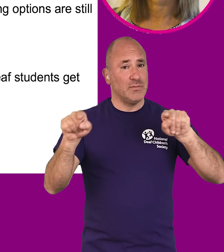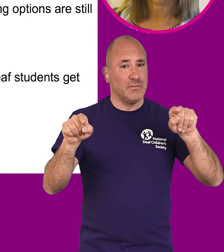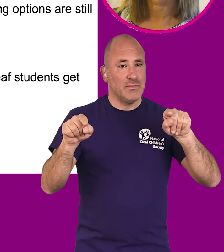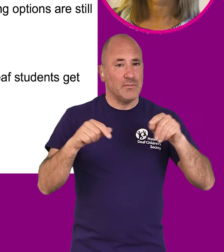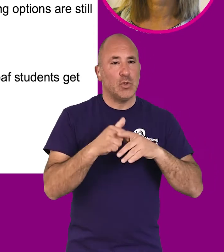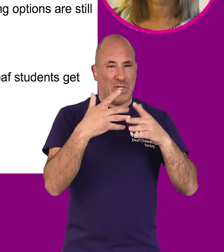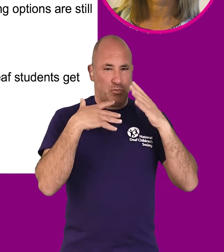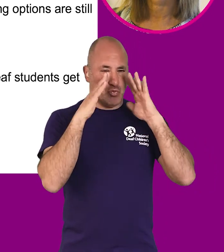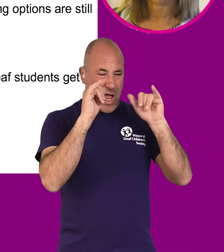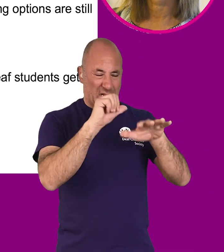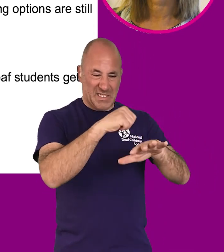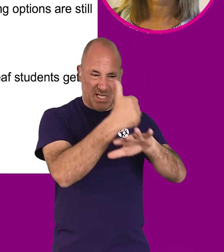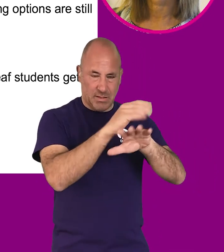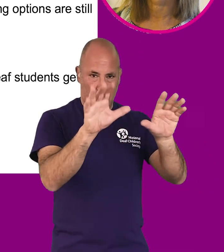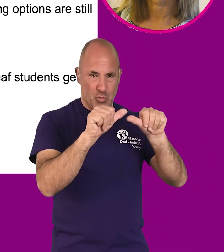up right.